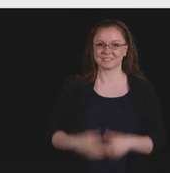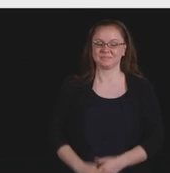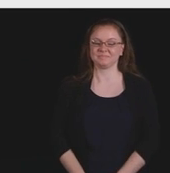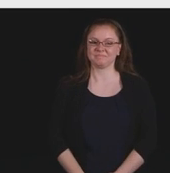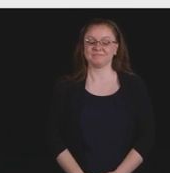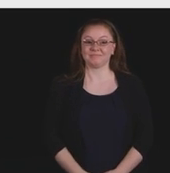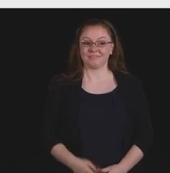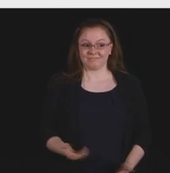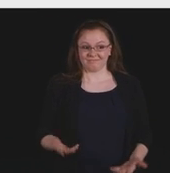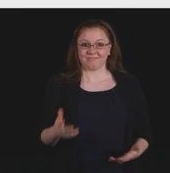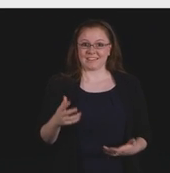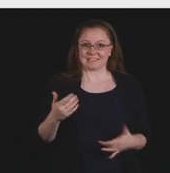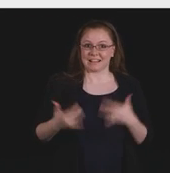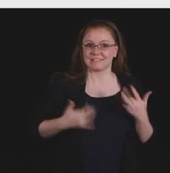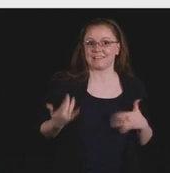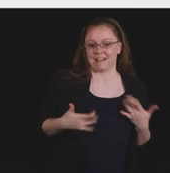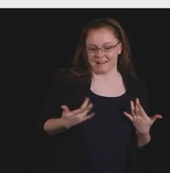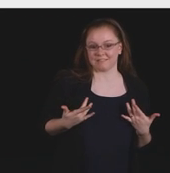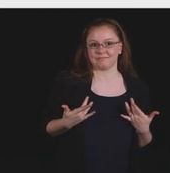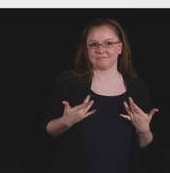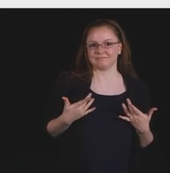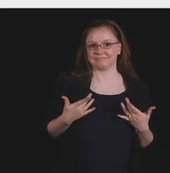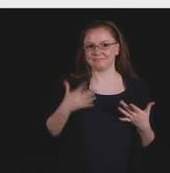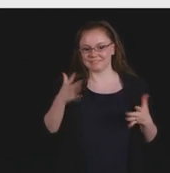Viagra is an exciting discovery.